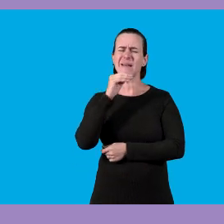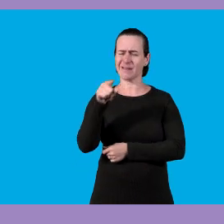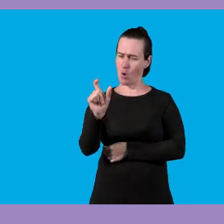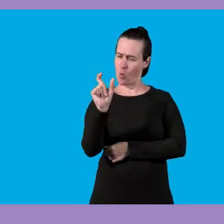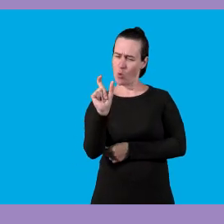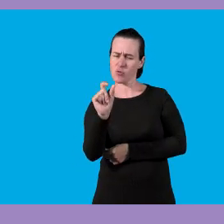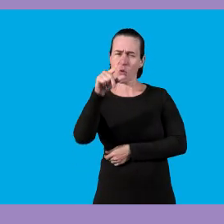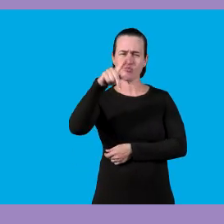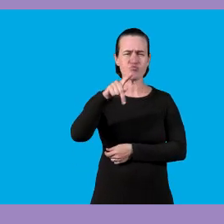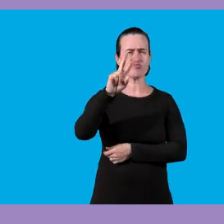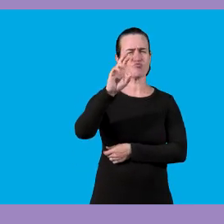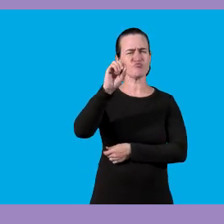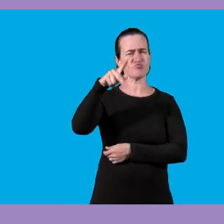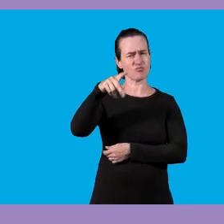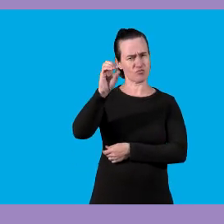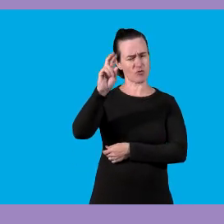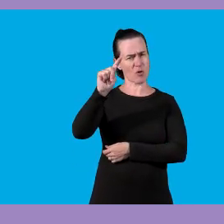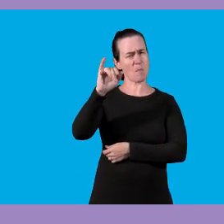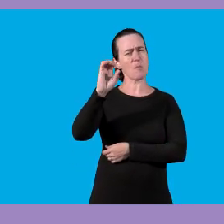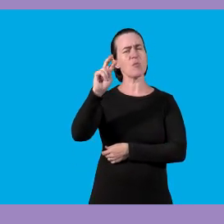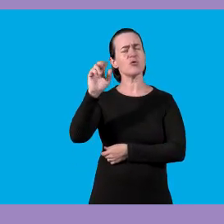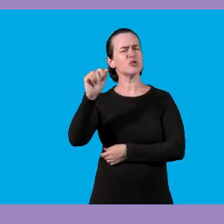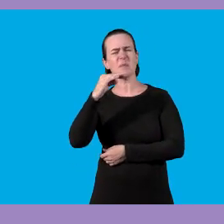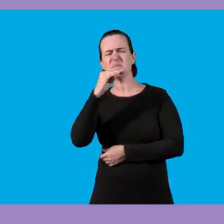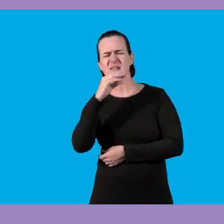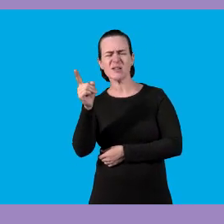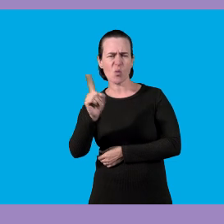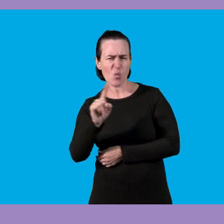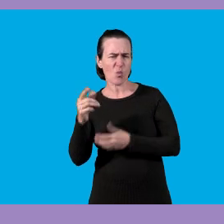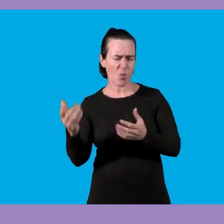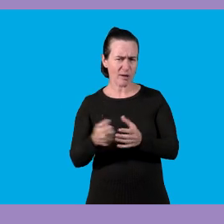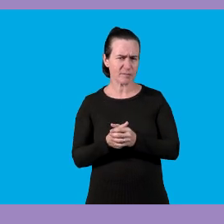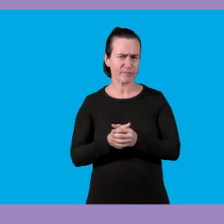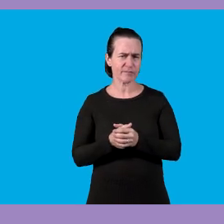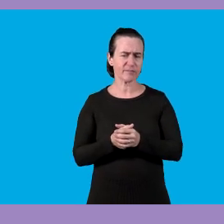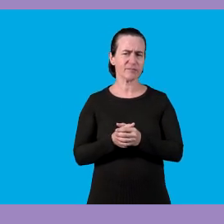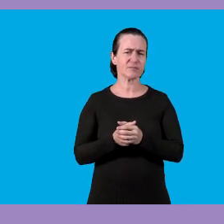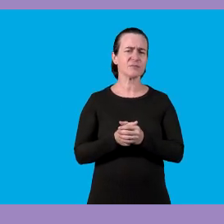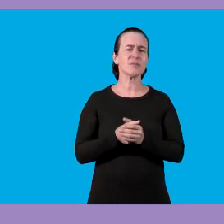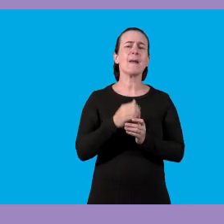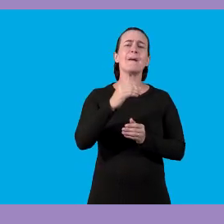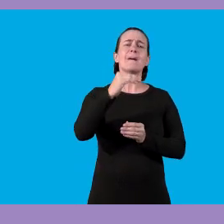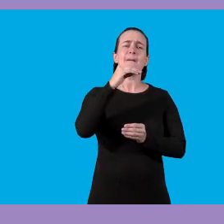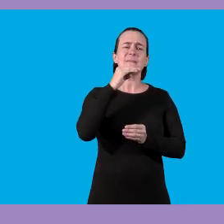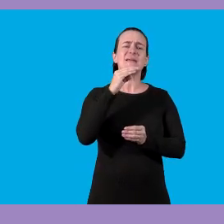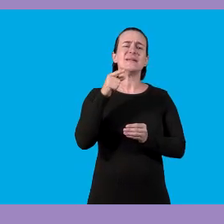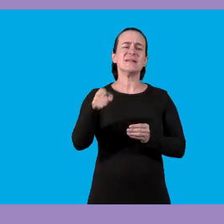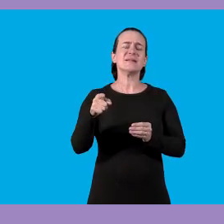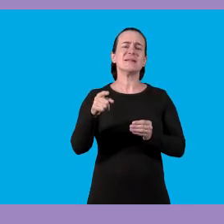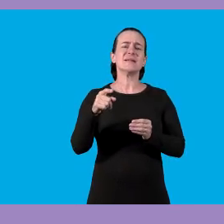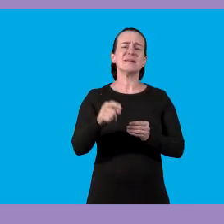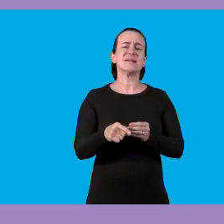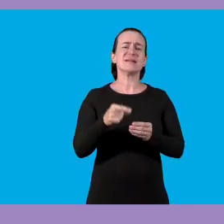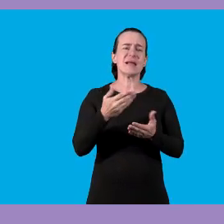we are saying if you divided the two sides, you would get a ratio that we're going to relate to as